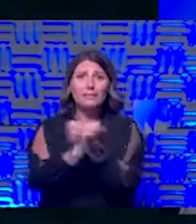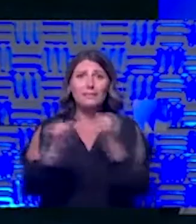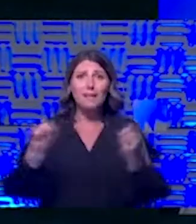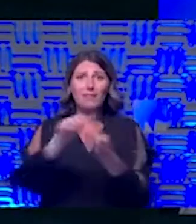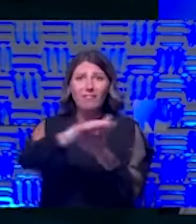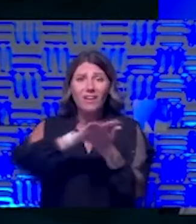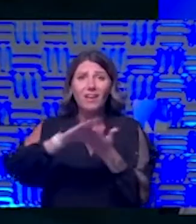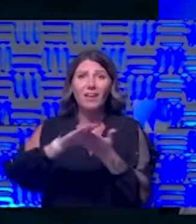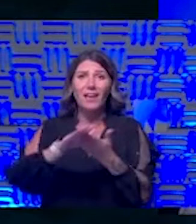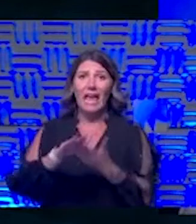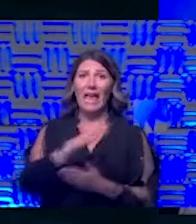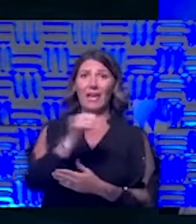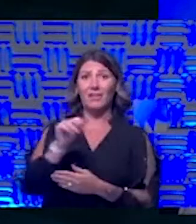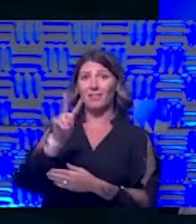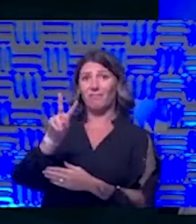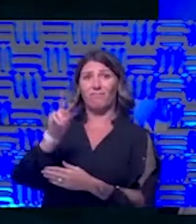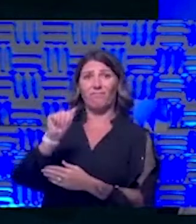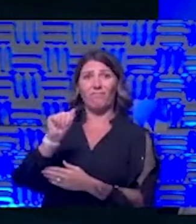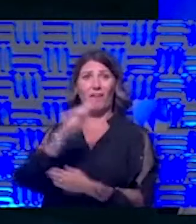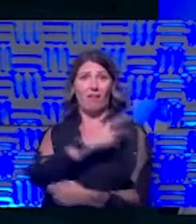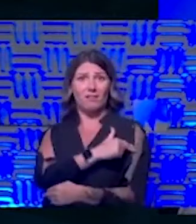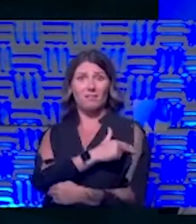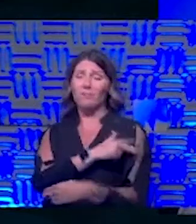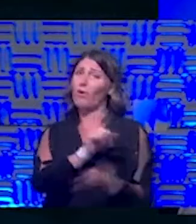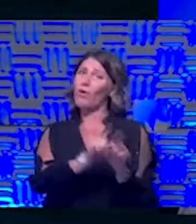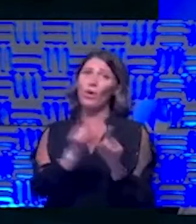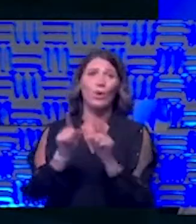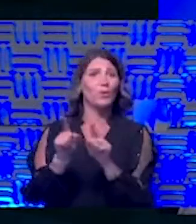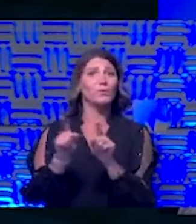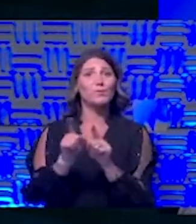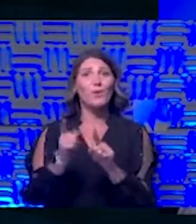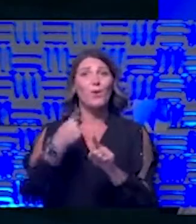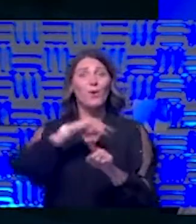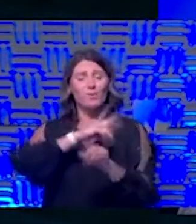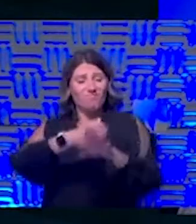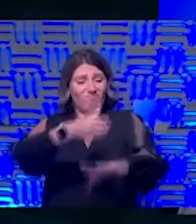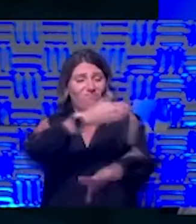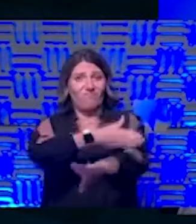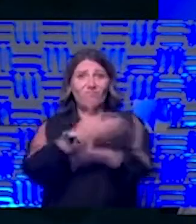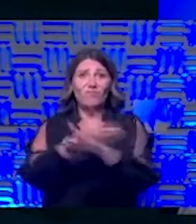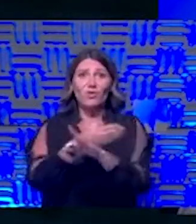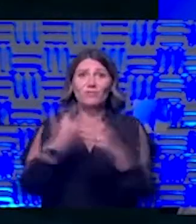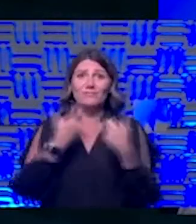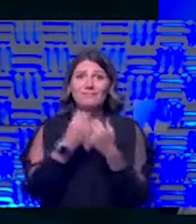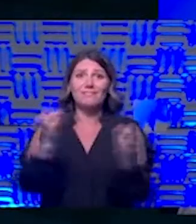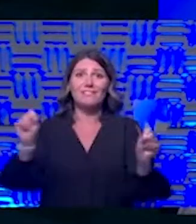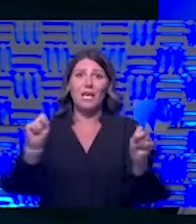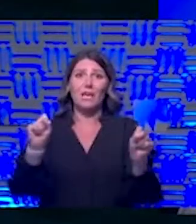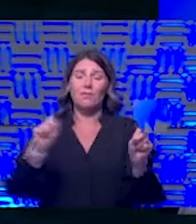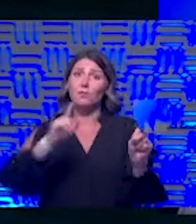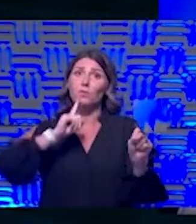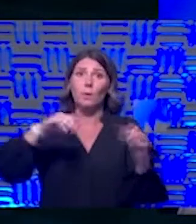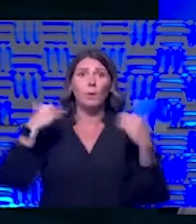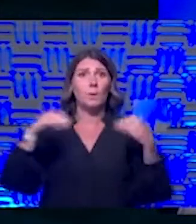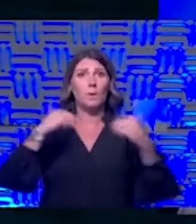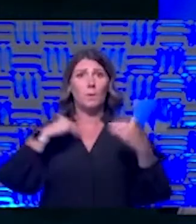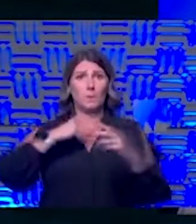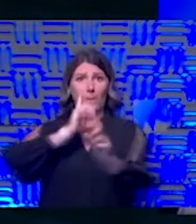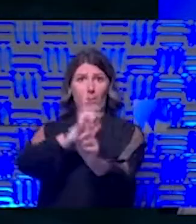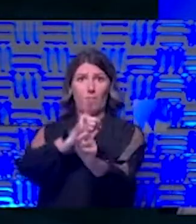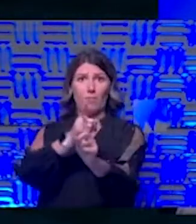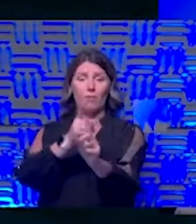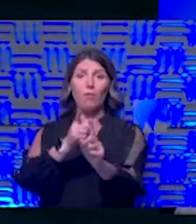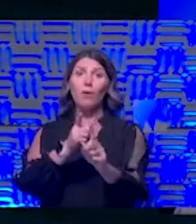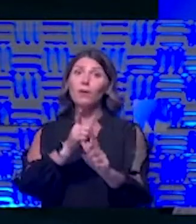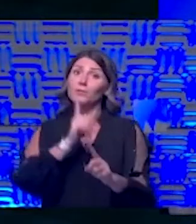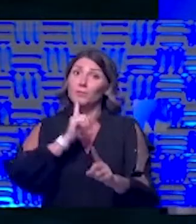is doing it just as we are, around trying to be safe and make sure you're safe in clinic, are extraordinary. And I think are making a difference for